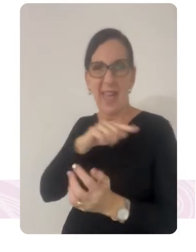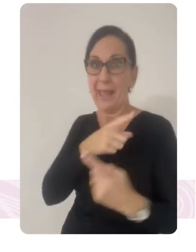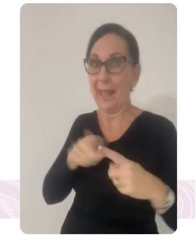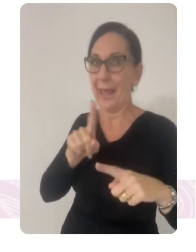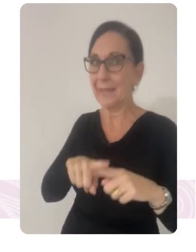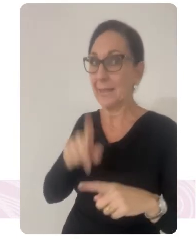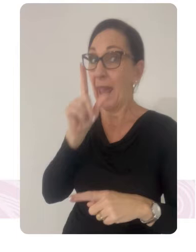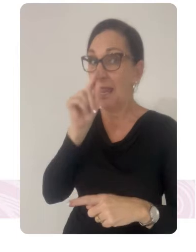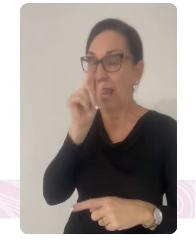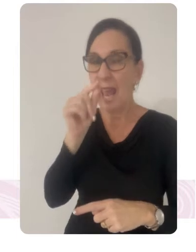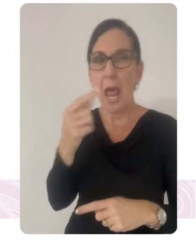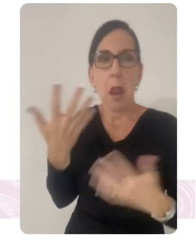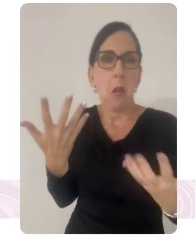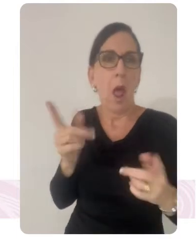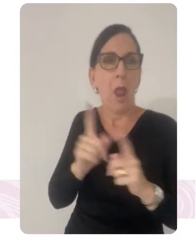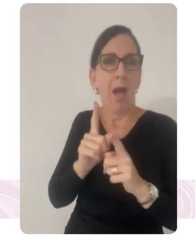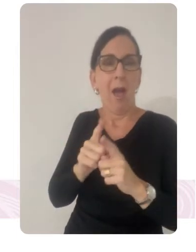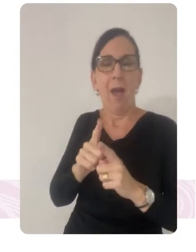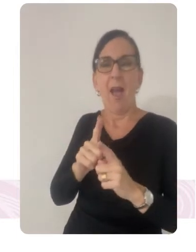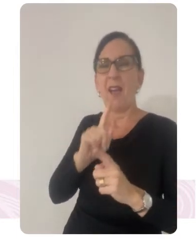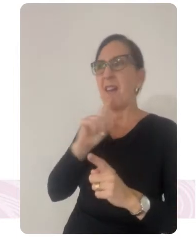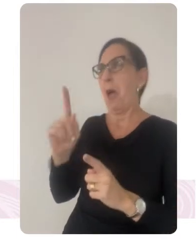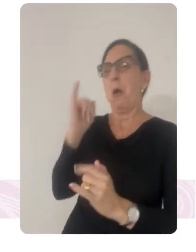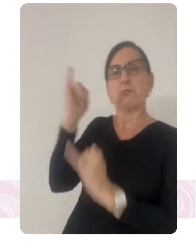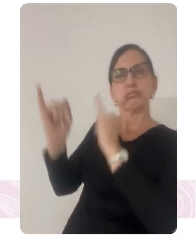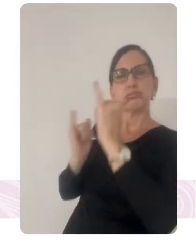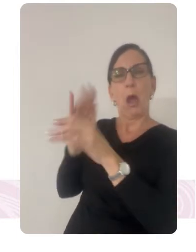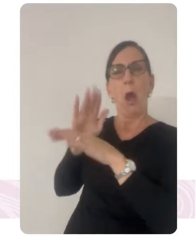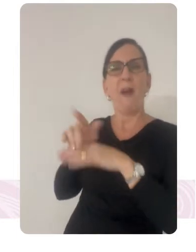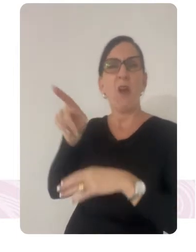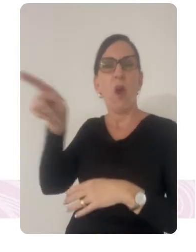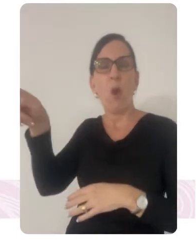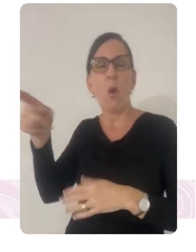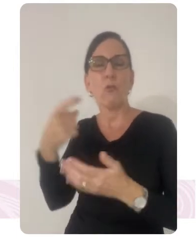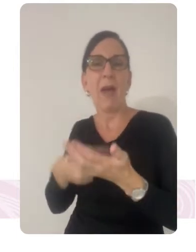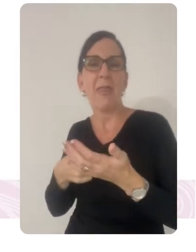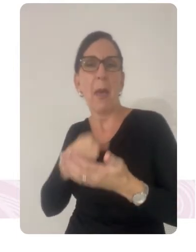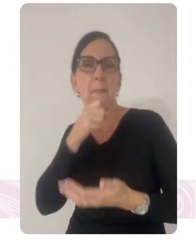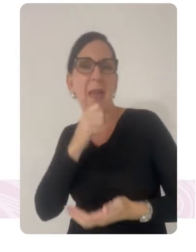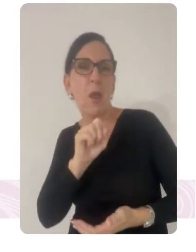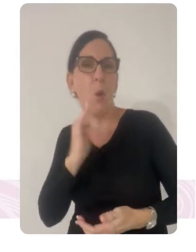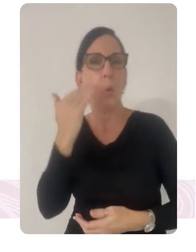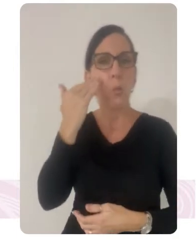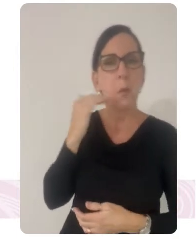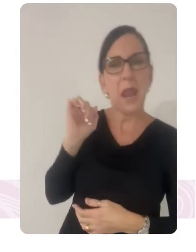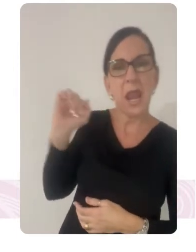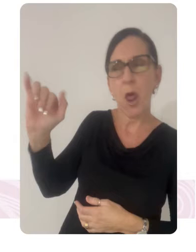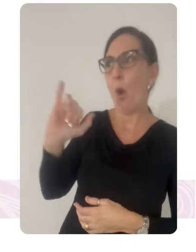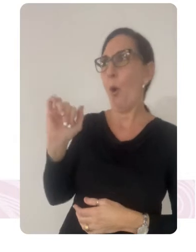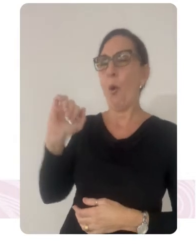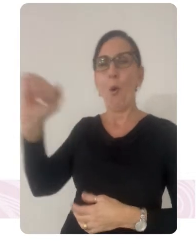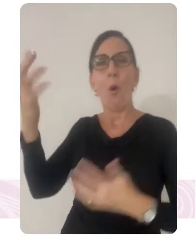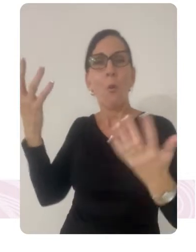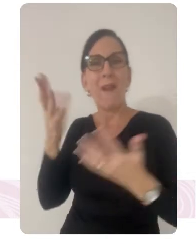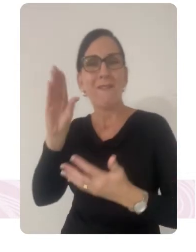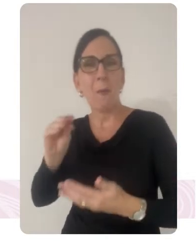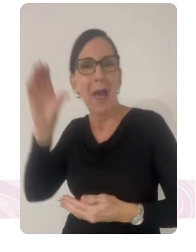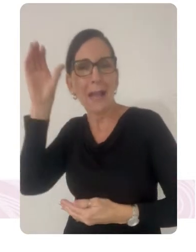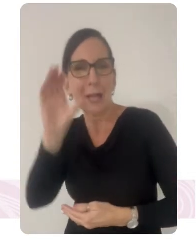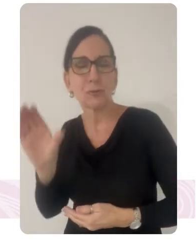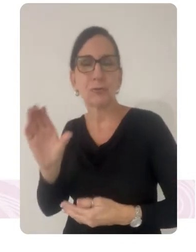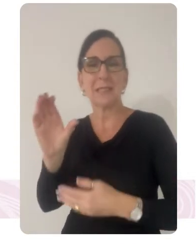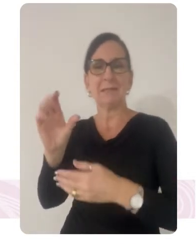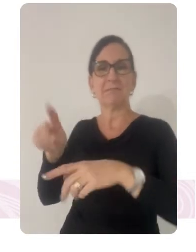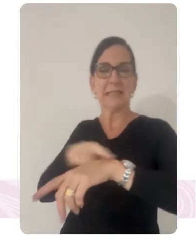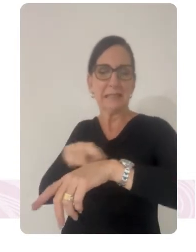the ex-partner, for example, using her status against her, such as her sexual identity, immigration,